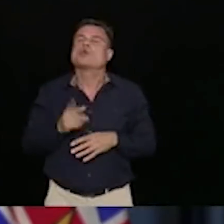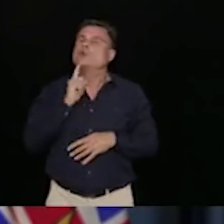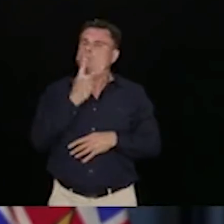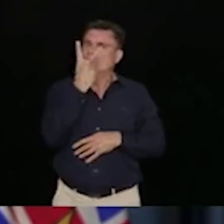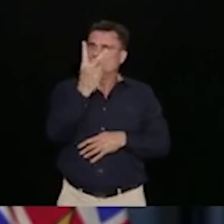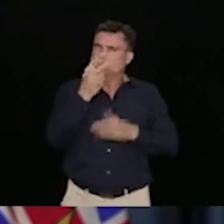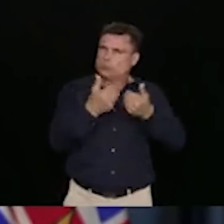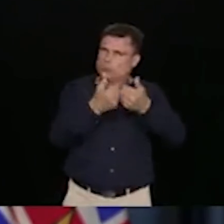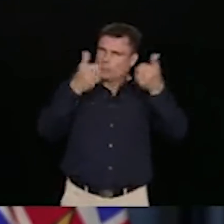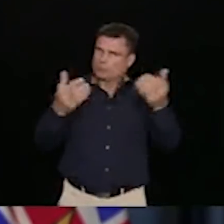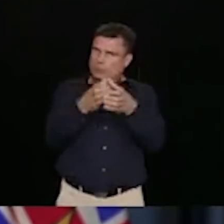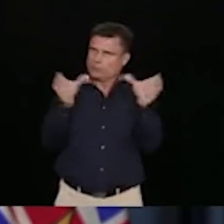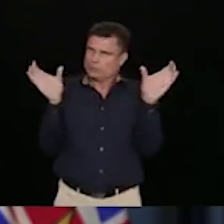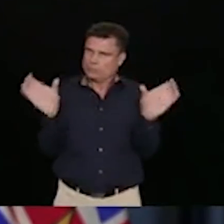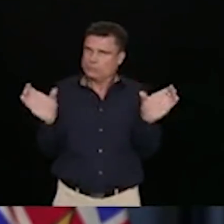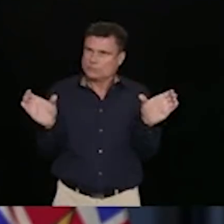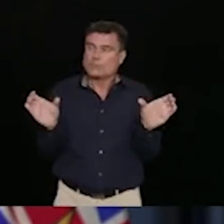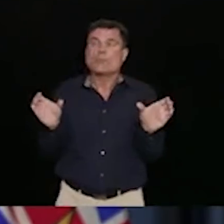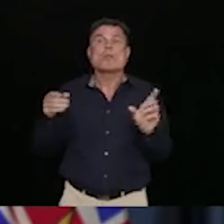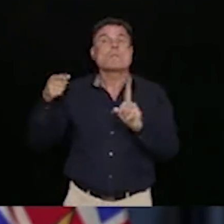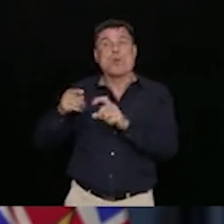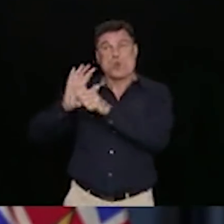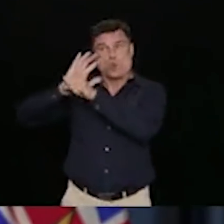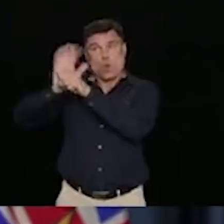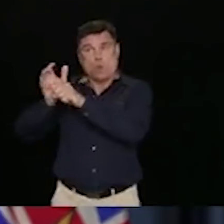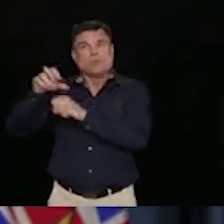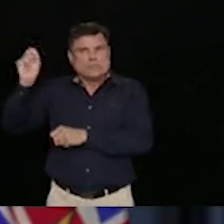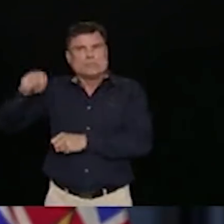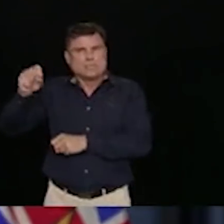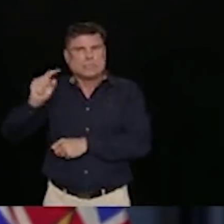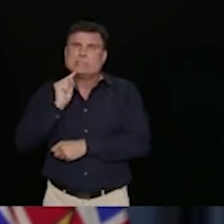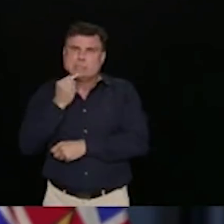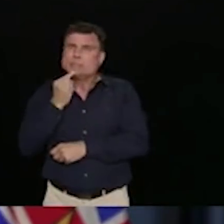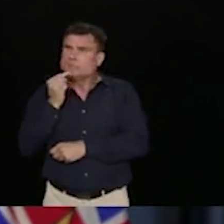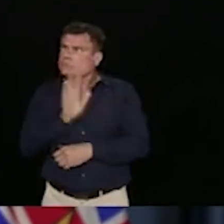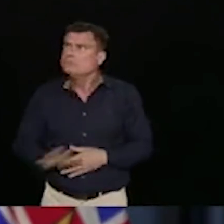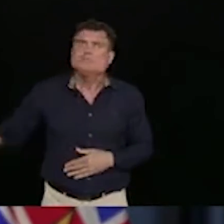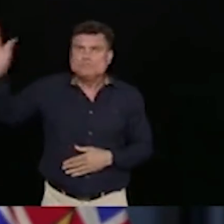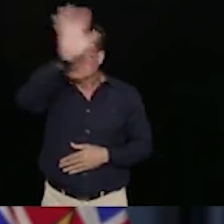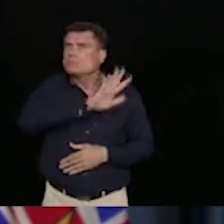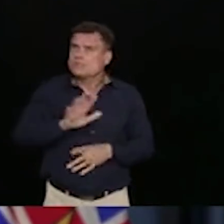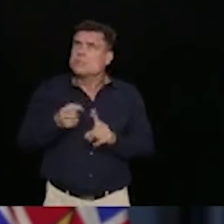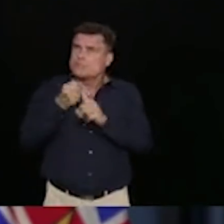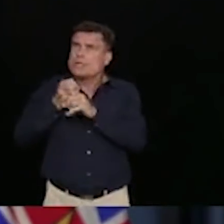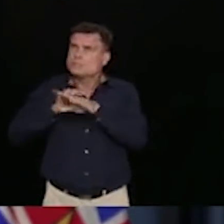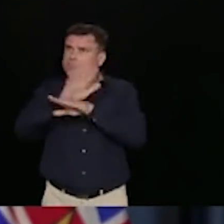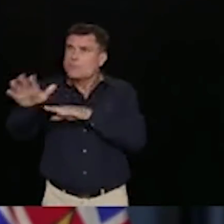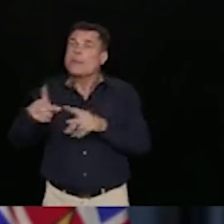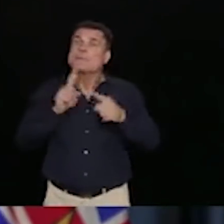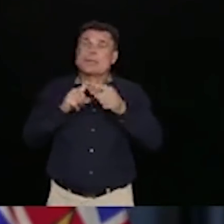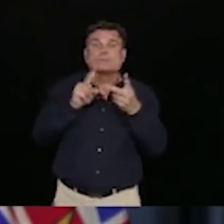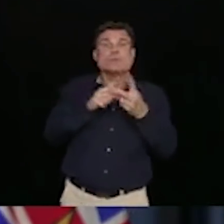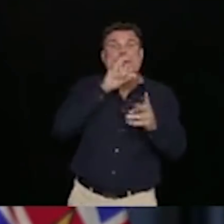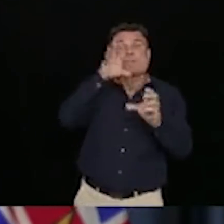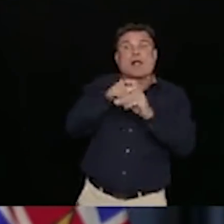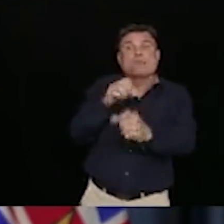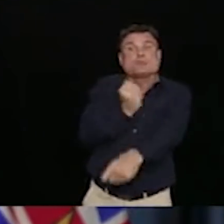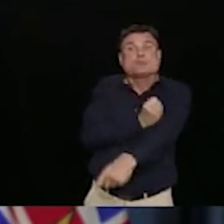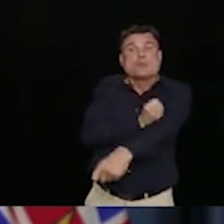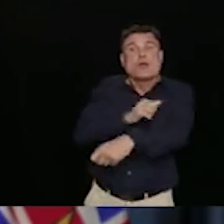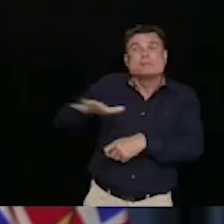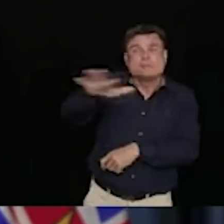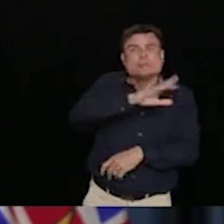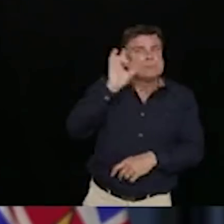insidious virus that affects anyone at any time, and we have an opioid crisis that involves people